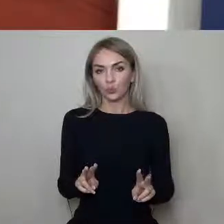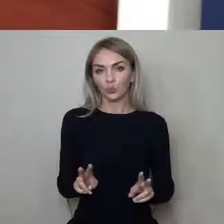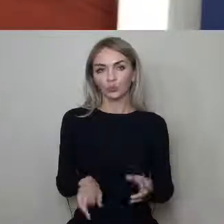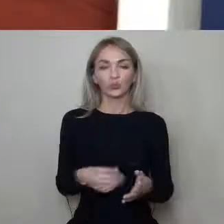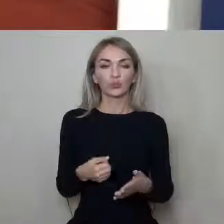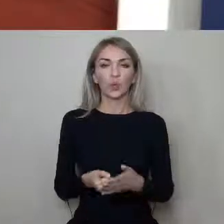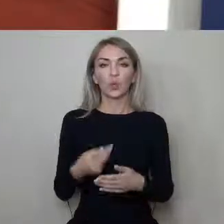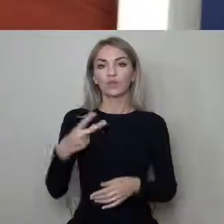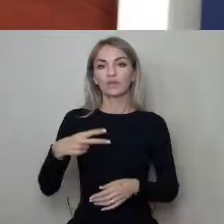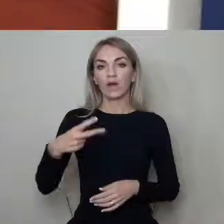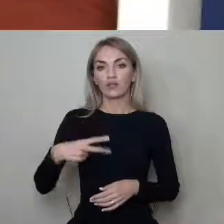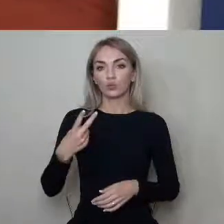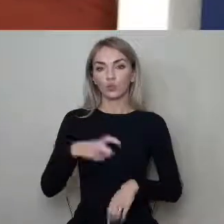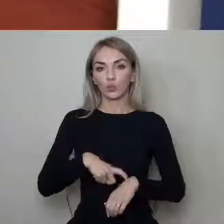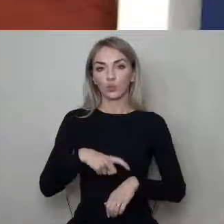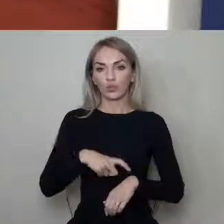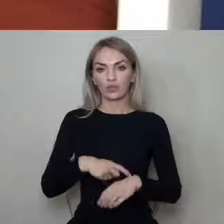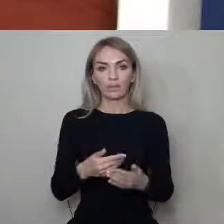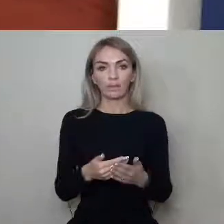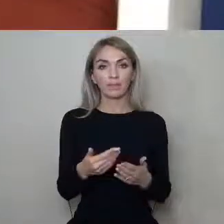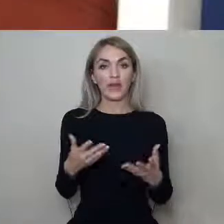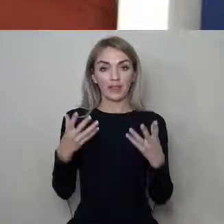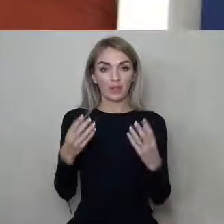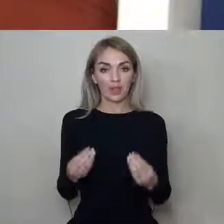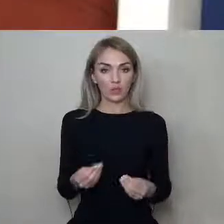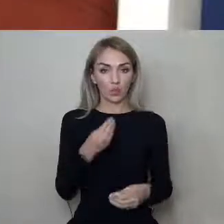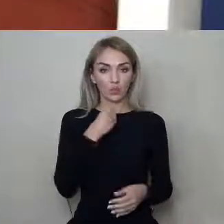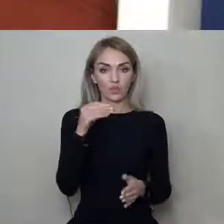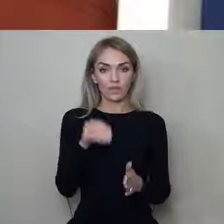the submissions. So